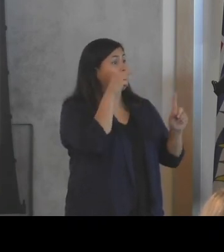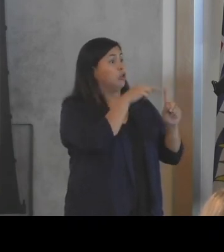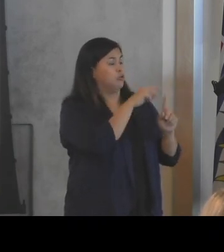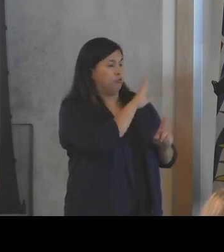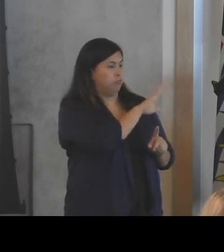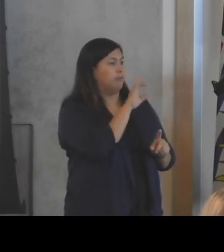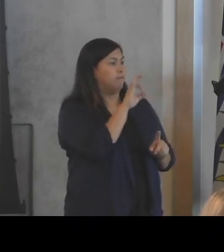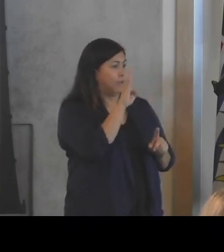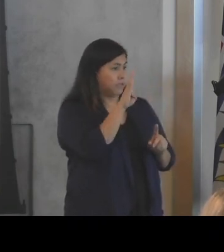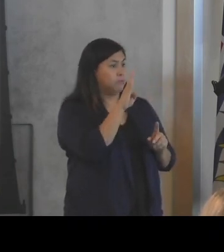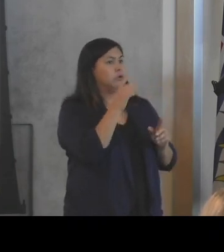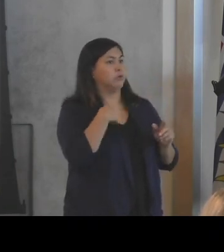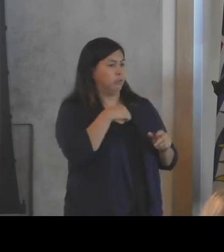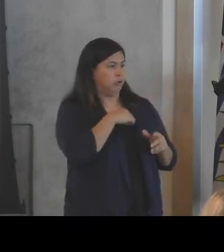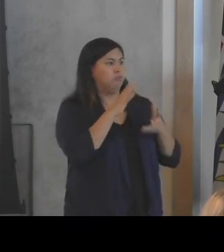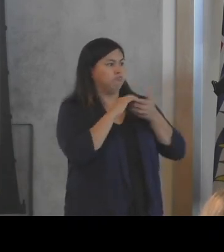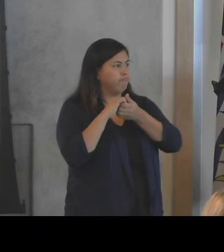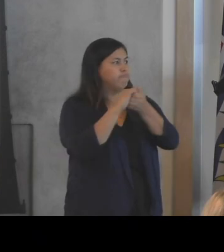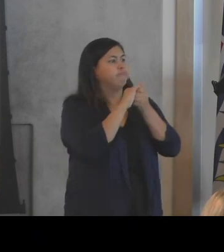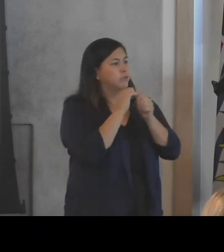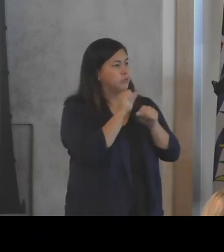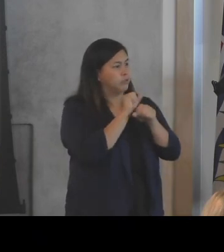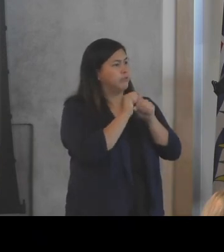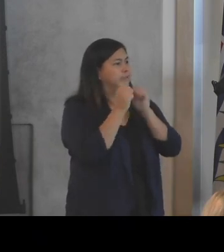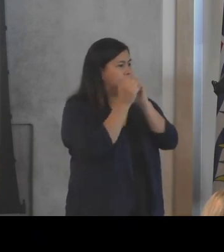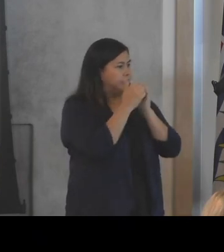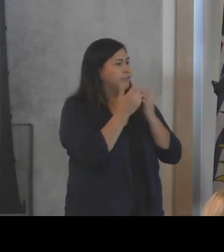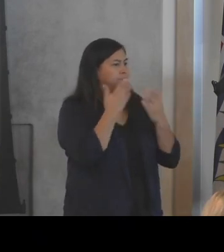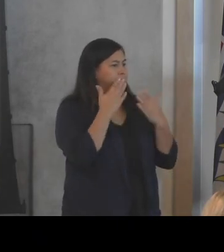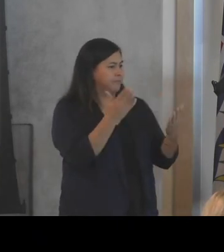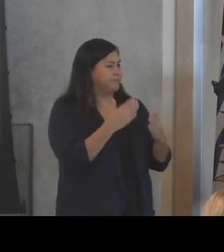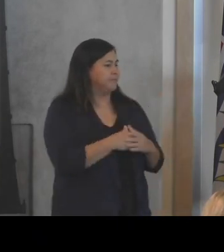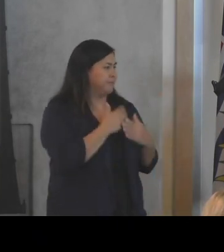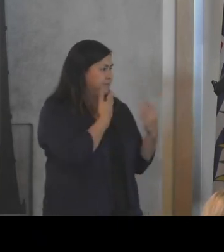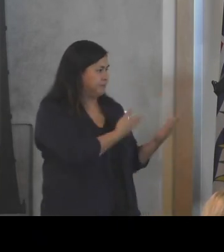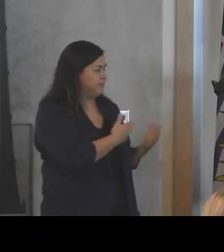We're all in this together. So thanks very much, ladies.